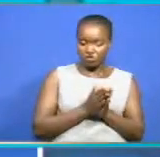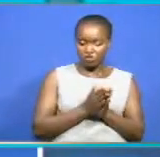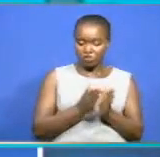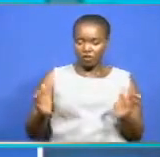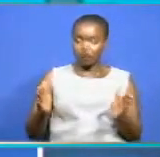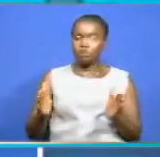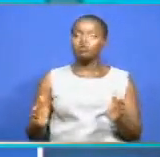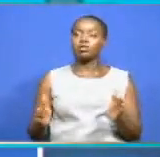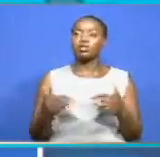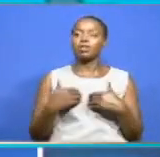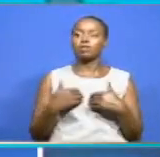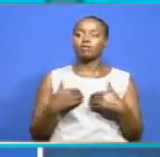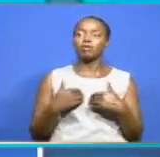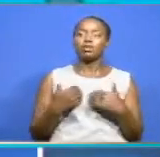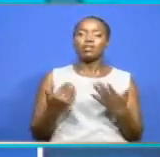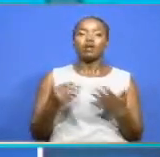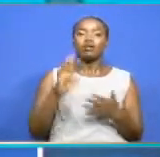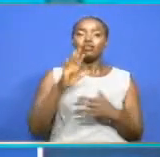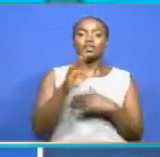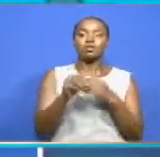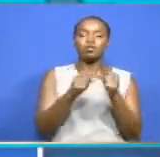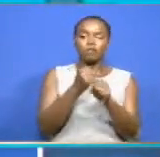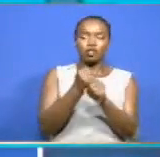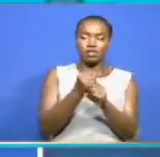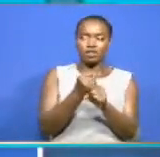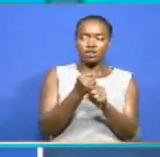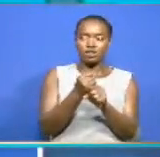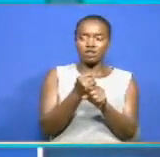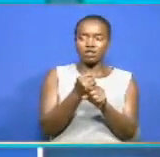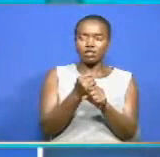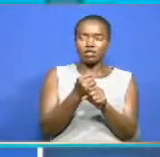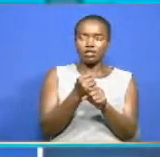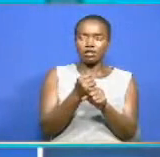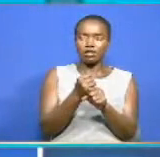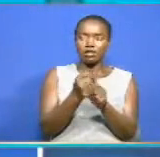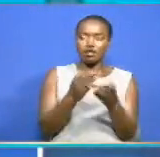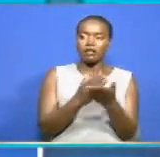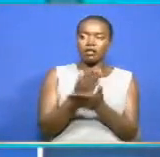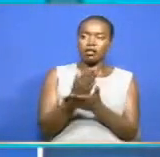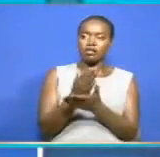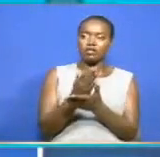this case, our lifeline is 5 years. And so through the,